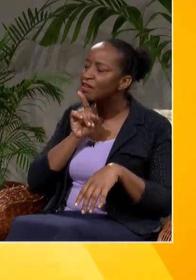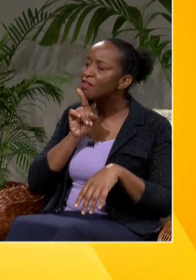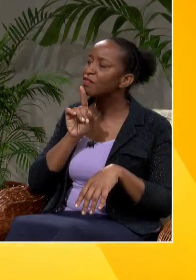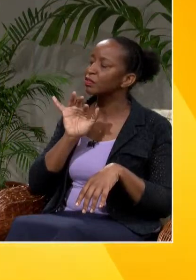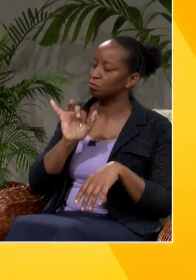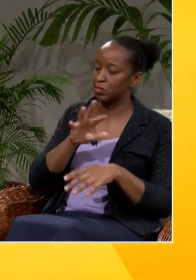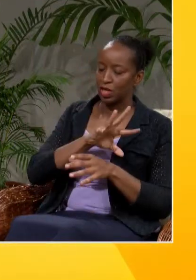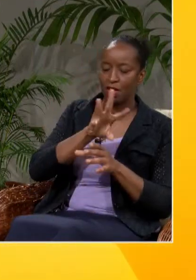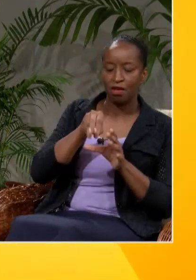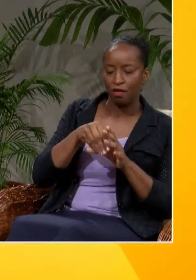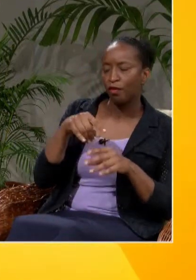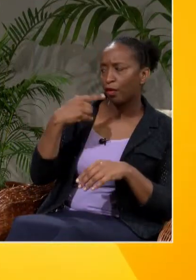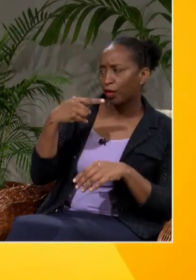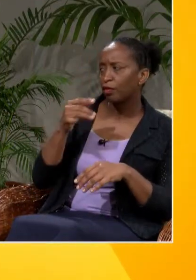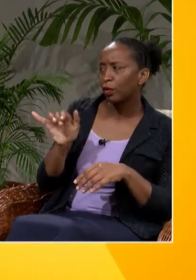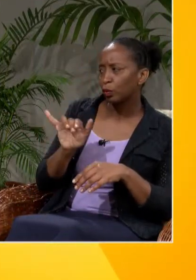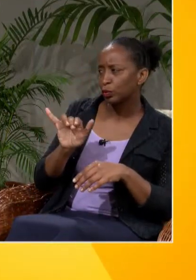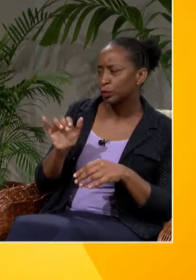hearing.